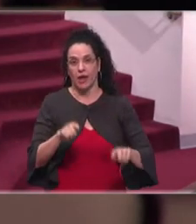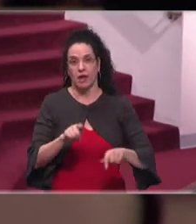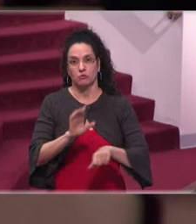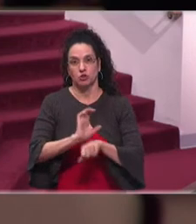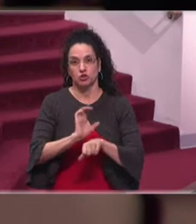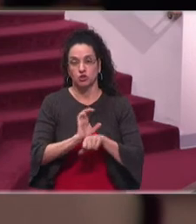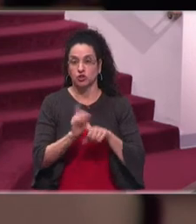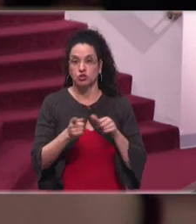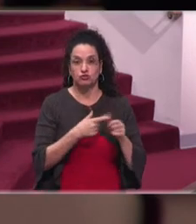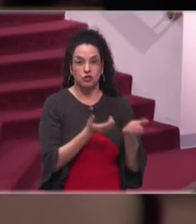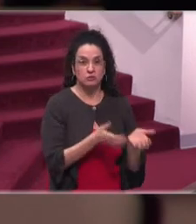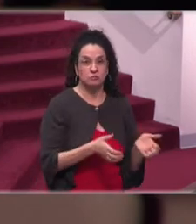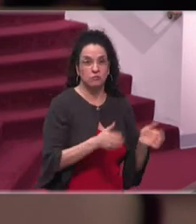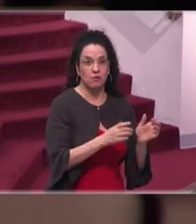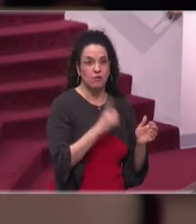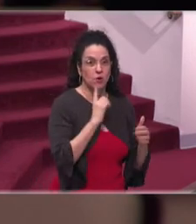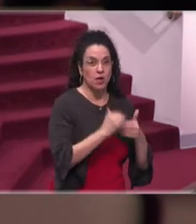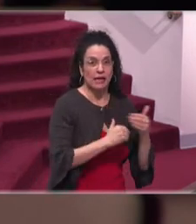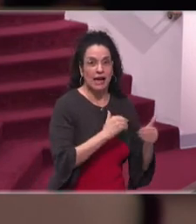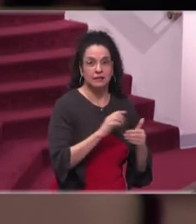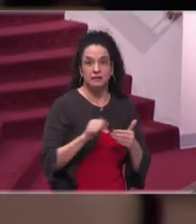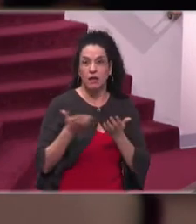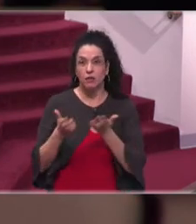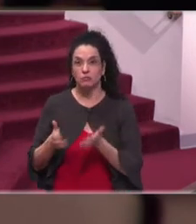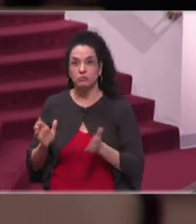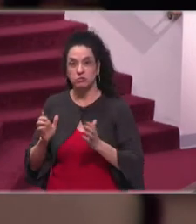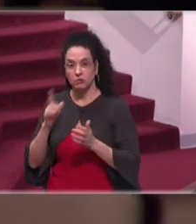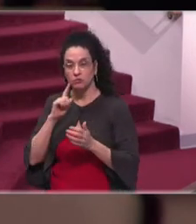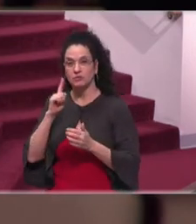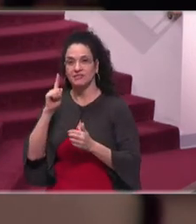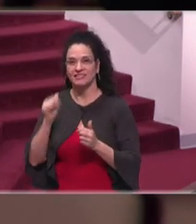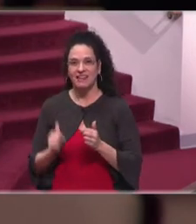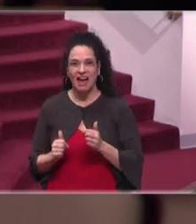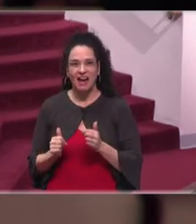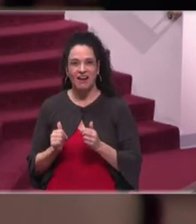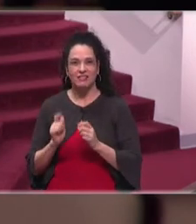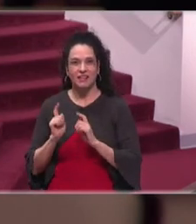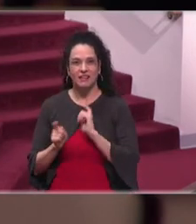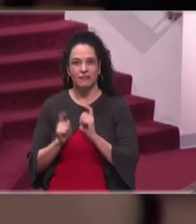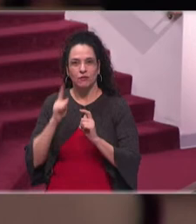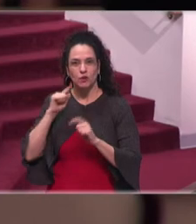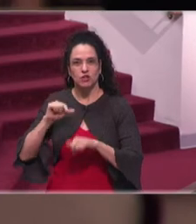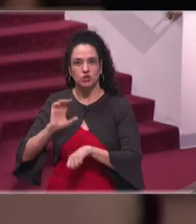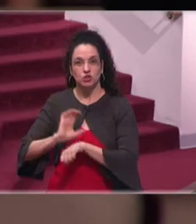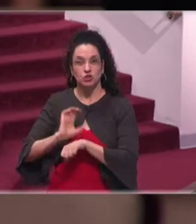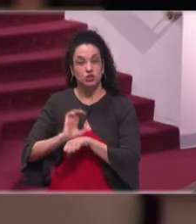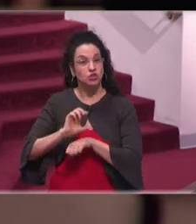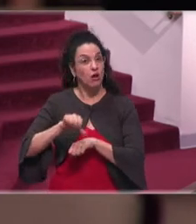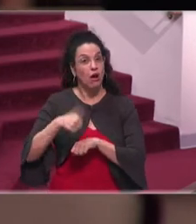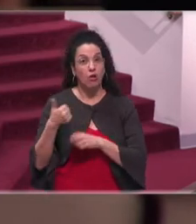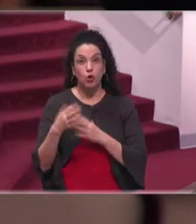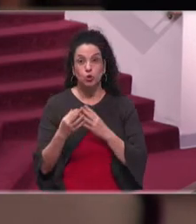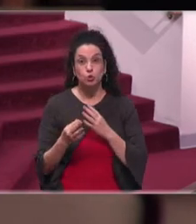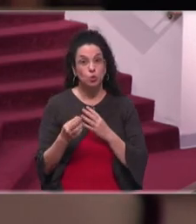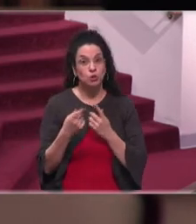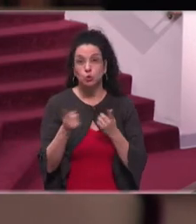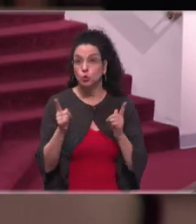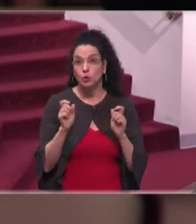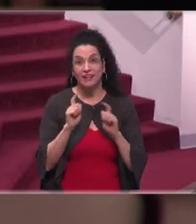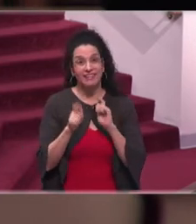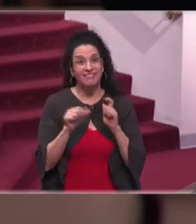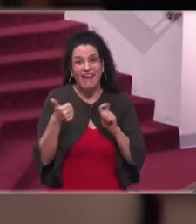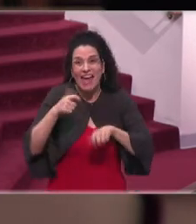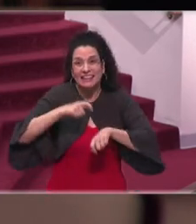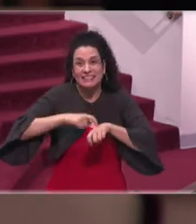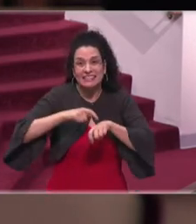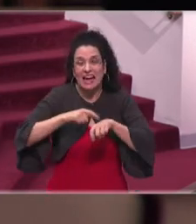is for benevolence, and the second offering is our tithes and offering to the church. But you may always give at any time using our